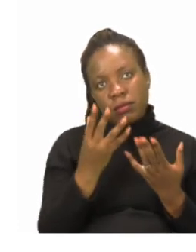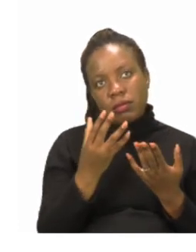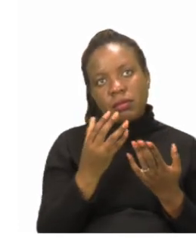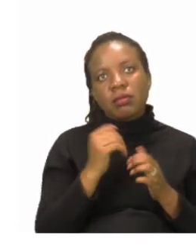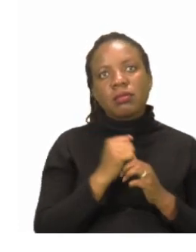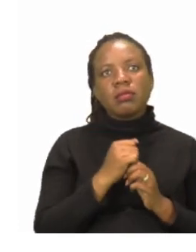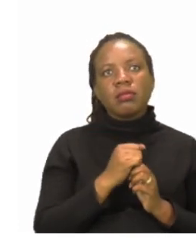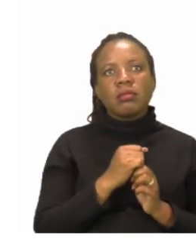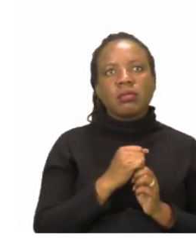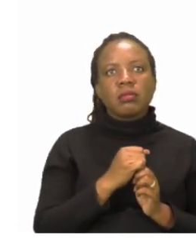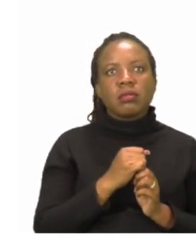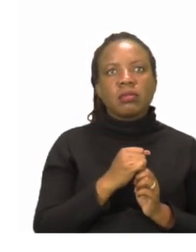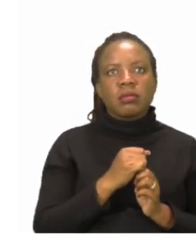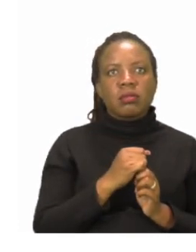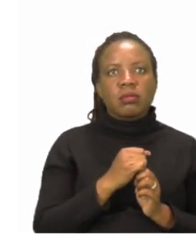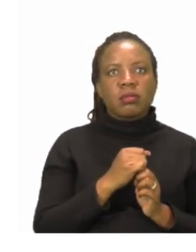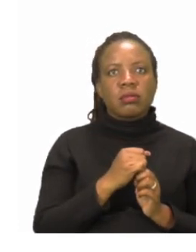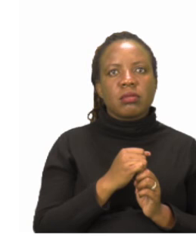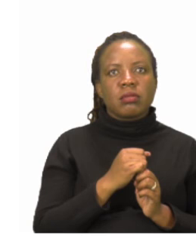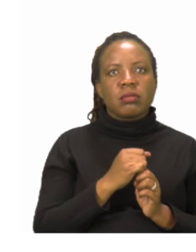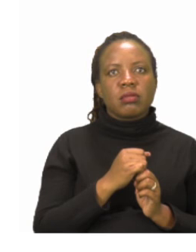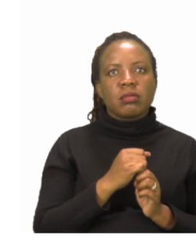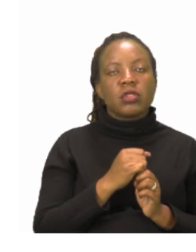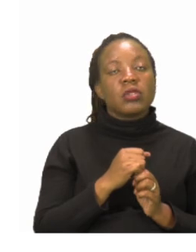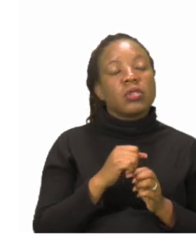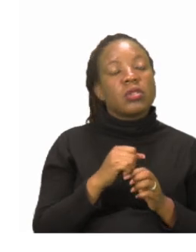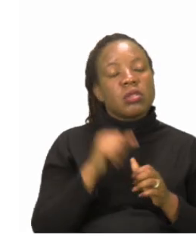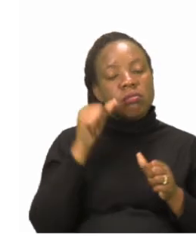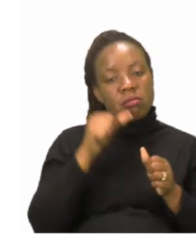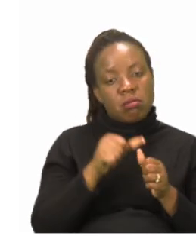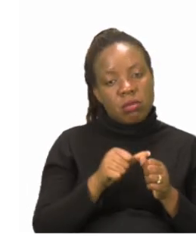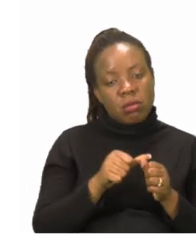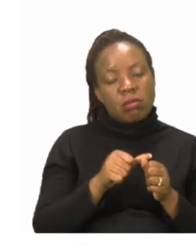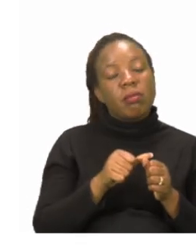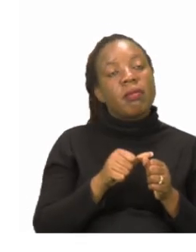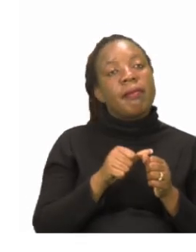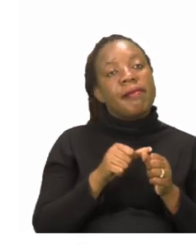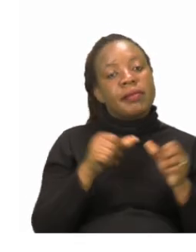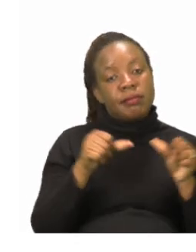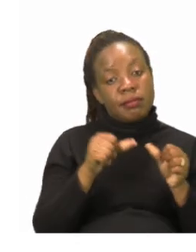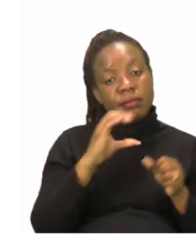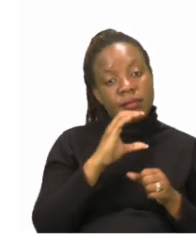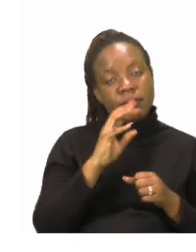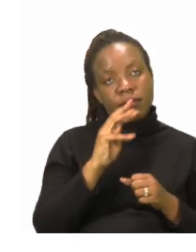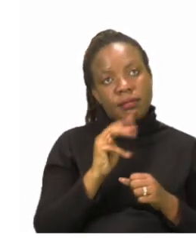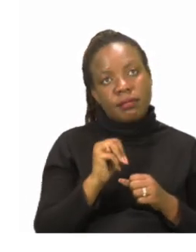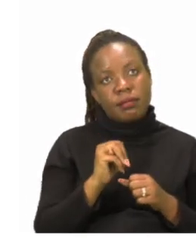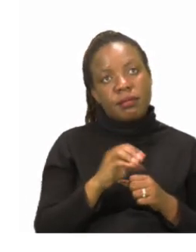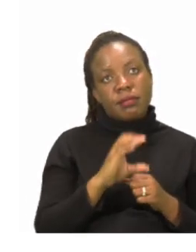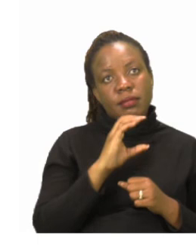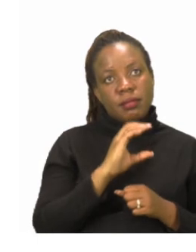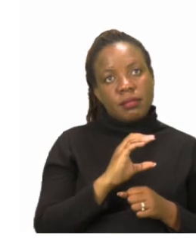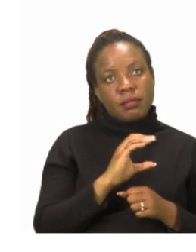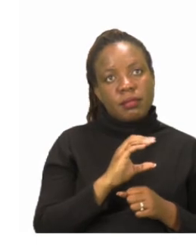is. So you measure it in centimeters and write it in. And then question C,